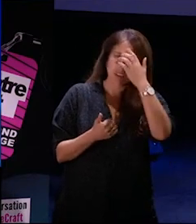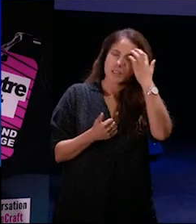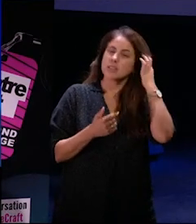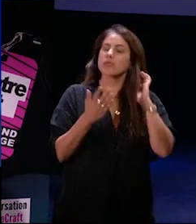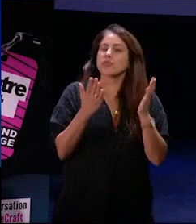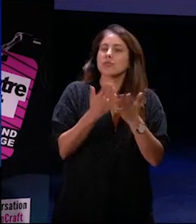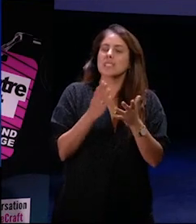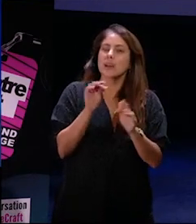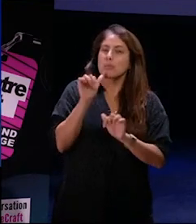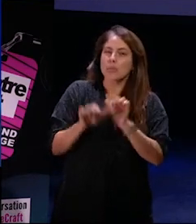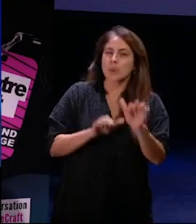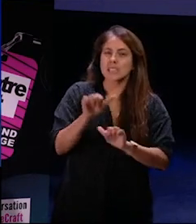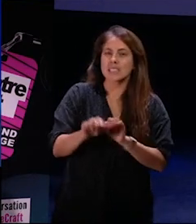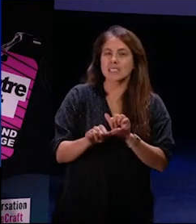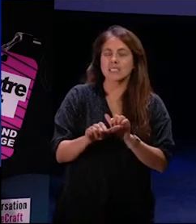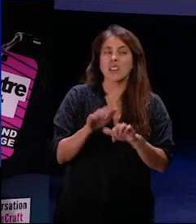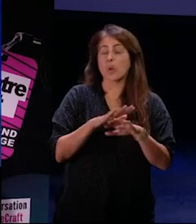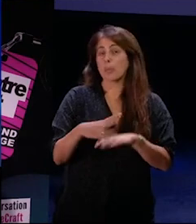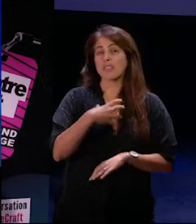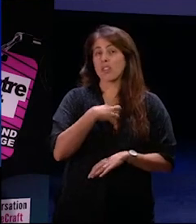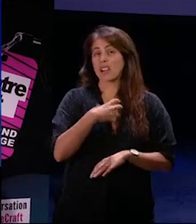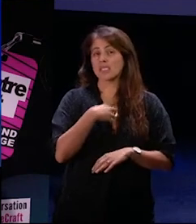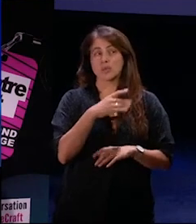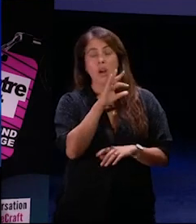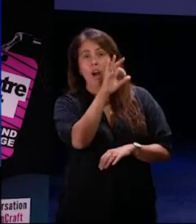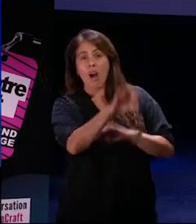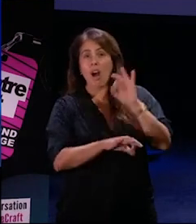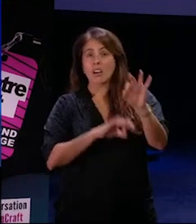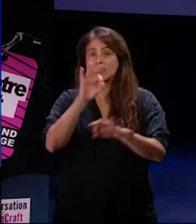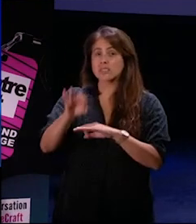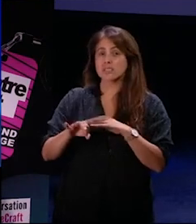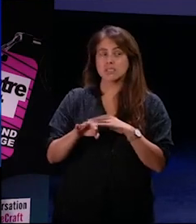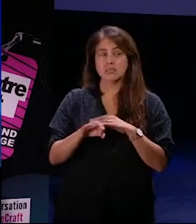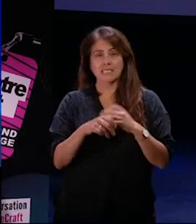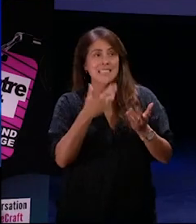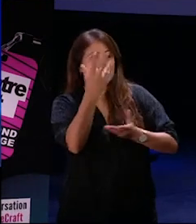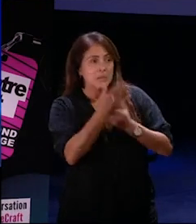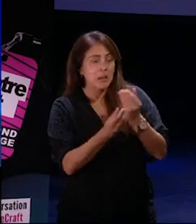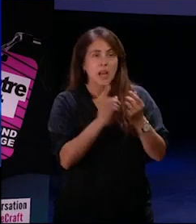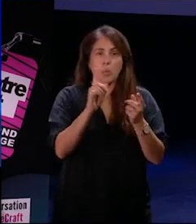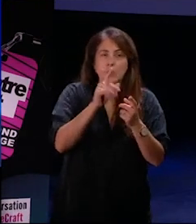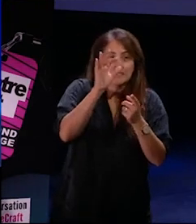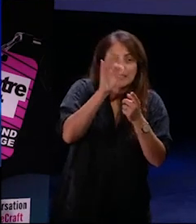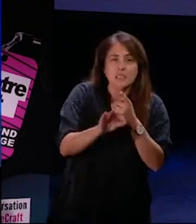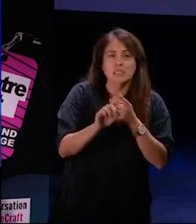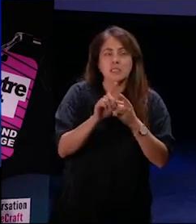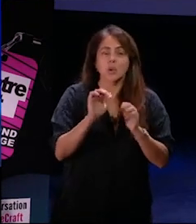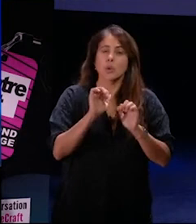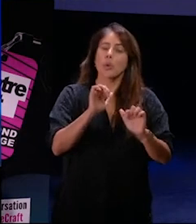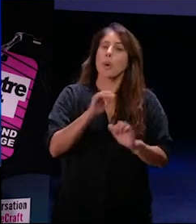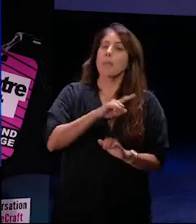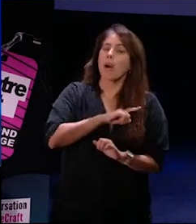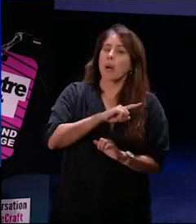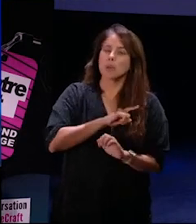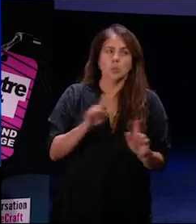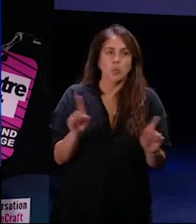process of not being scared to ask and tell them exactly what it's for and what your purpose is, why you're doing